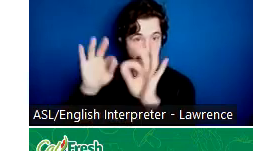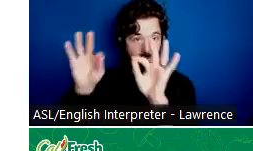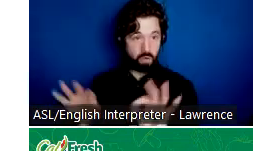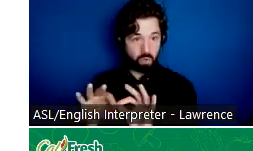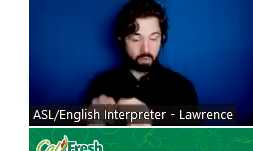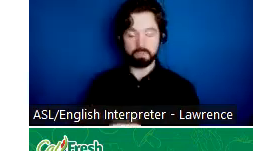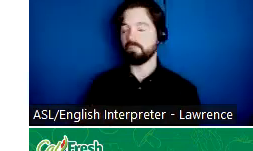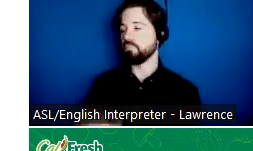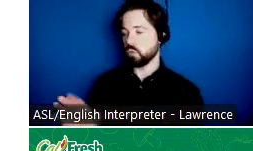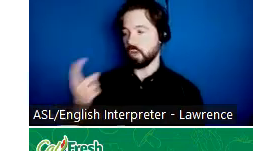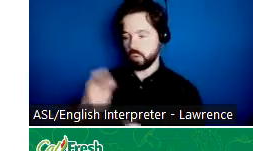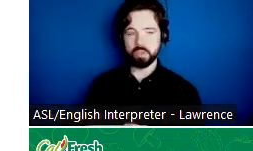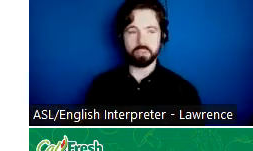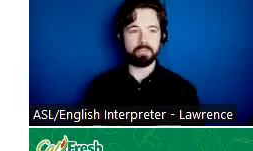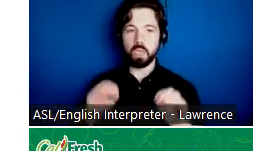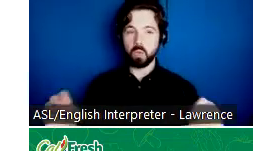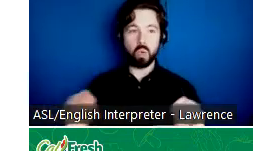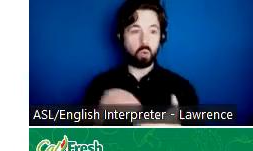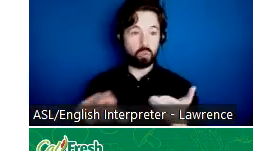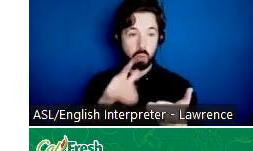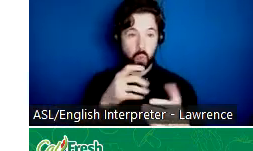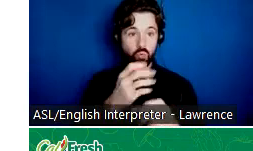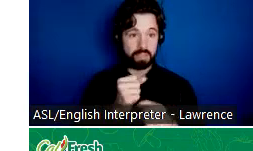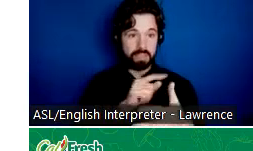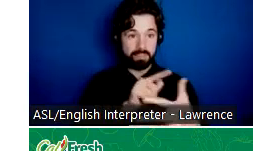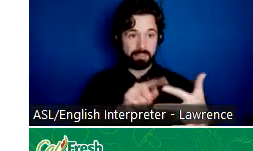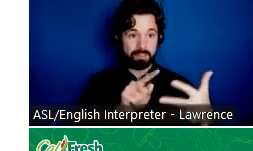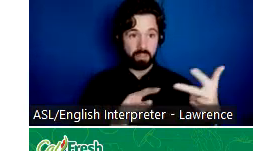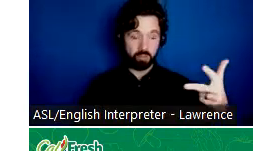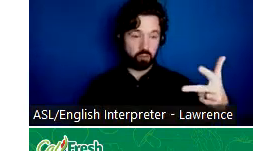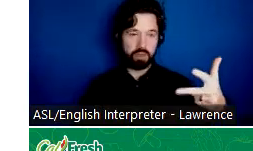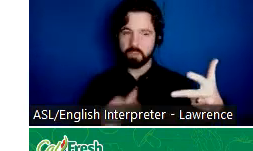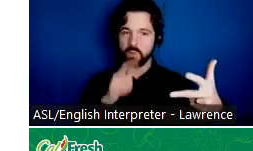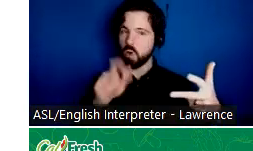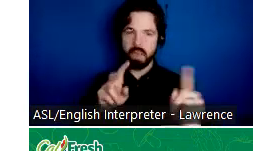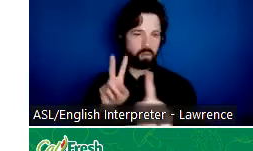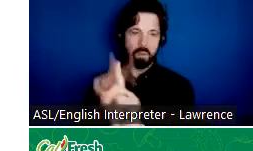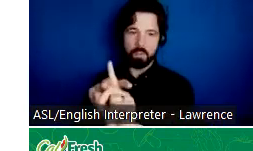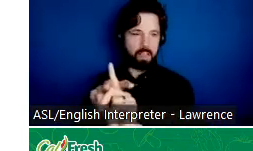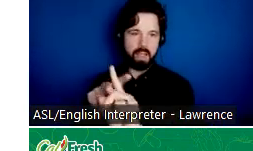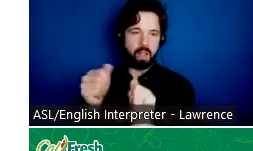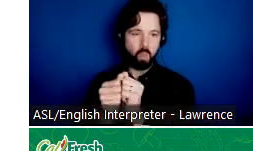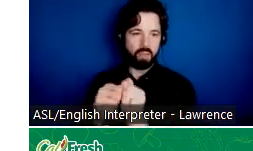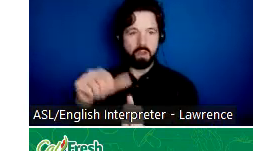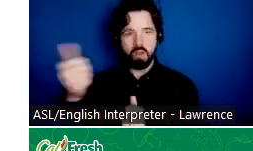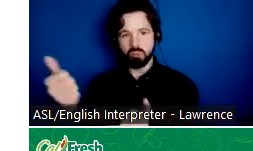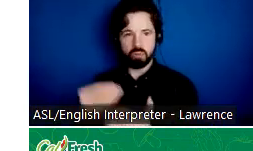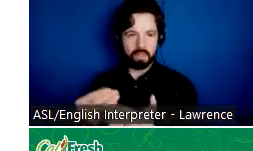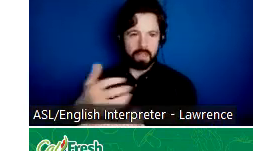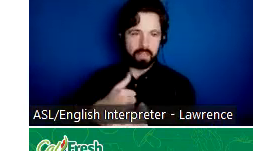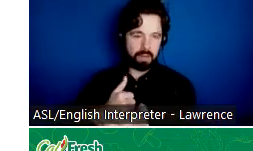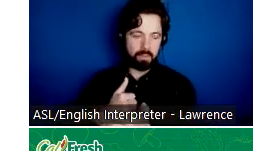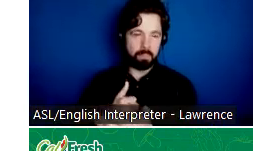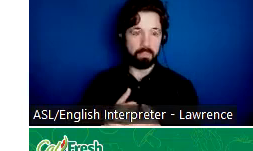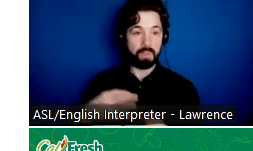no student receiving CalWorks, CalFresh are not required to submit an alternative income form. Eligibility will be